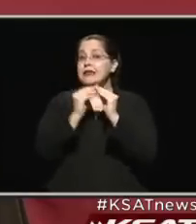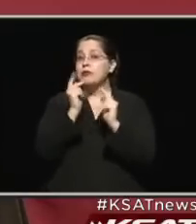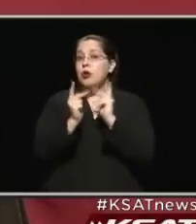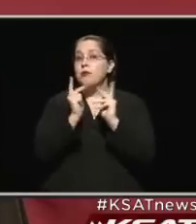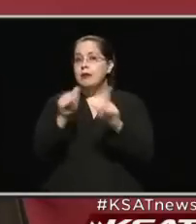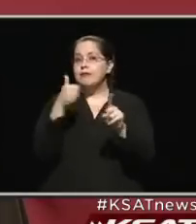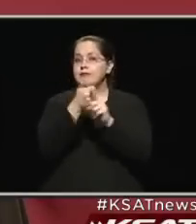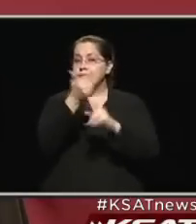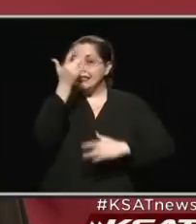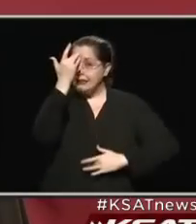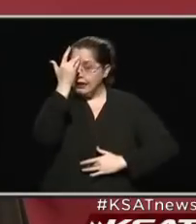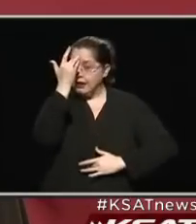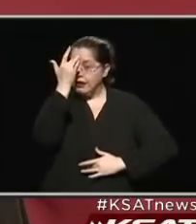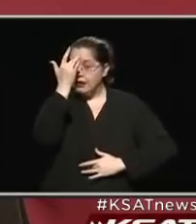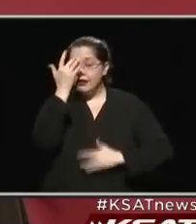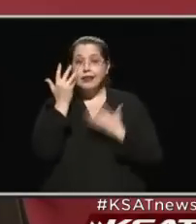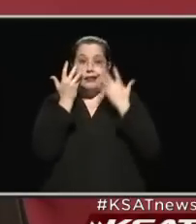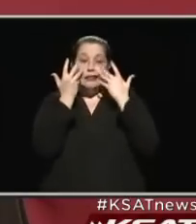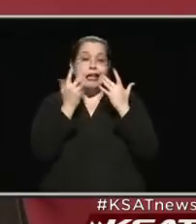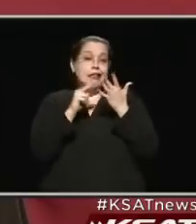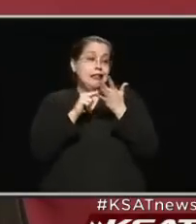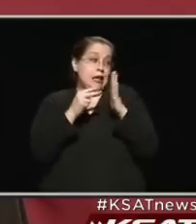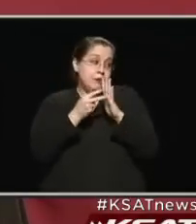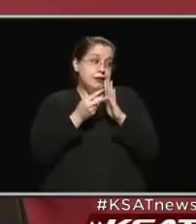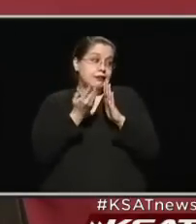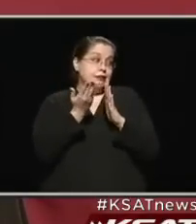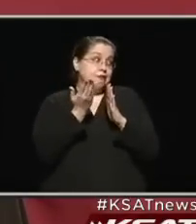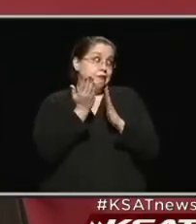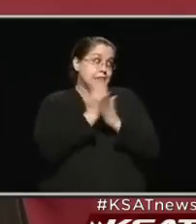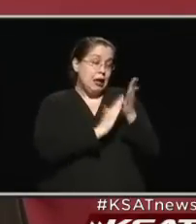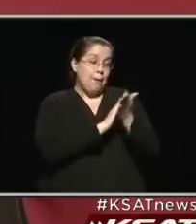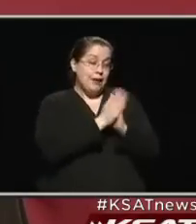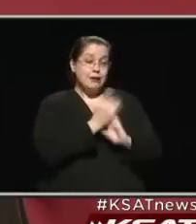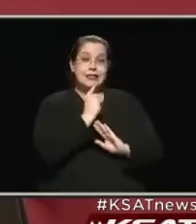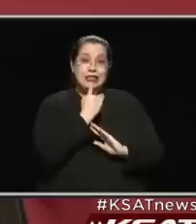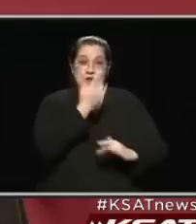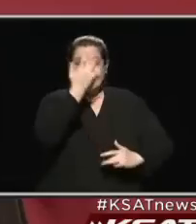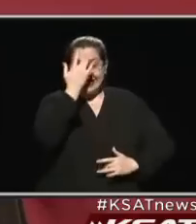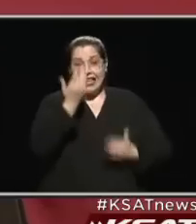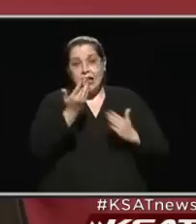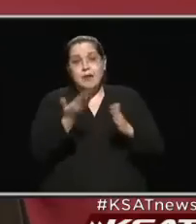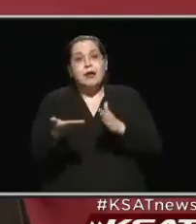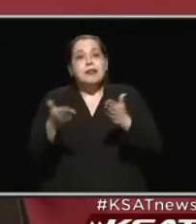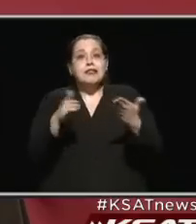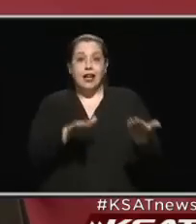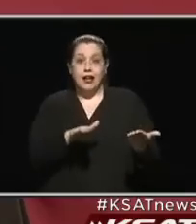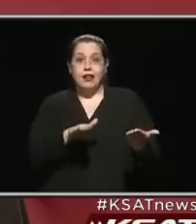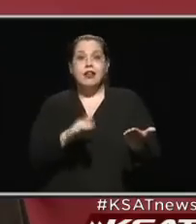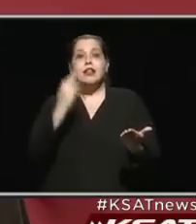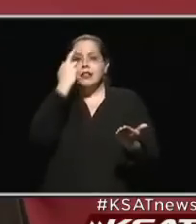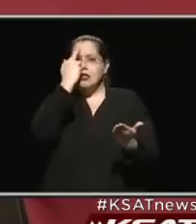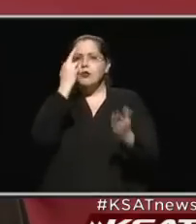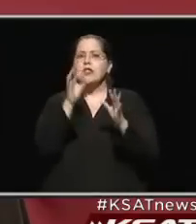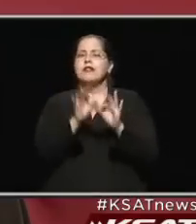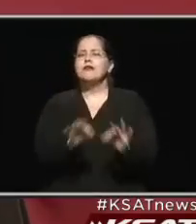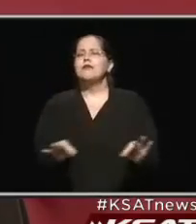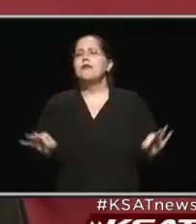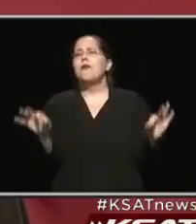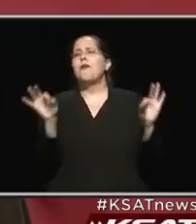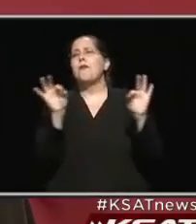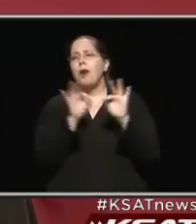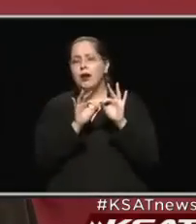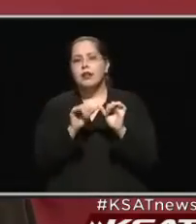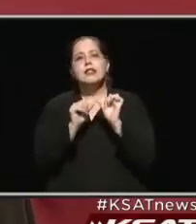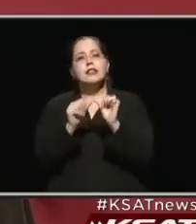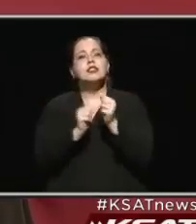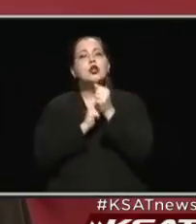contracting the virus, and unfortunately, that means some getting sick and possibly even dying. This is why it's absolutely critical that we continue to